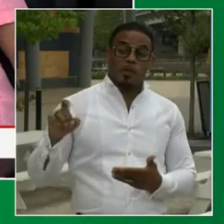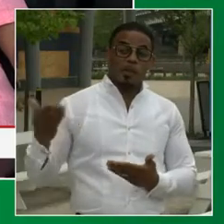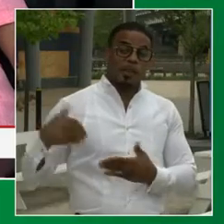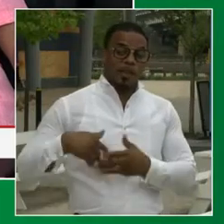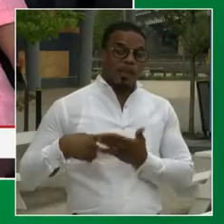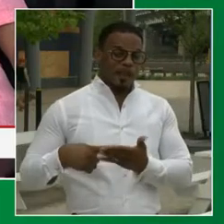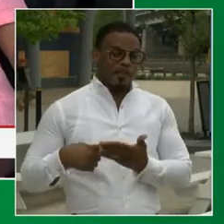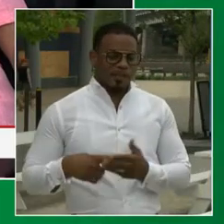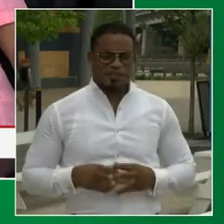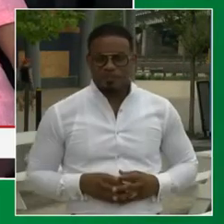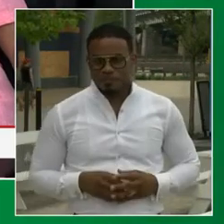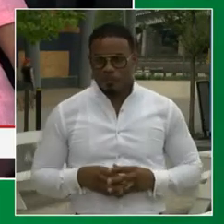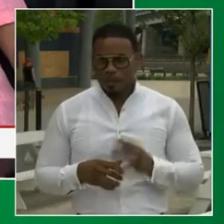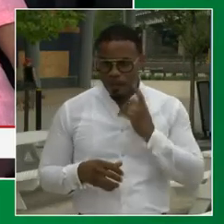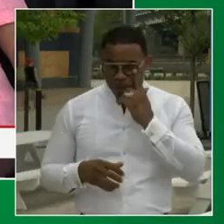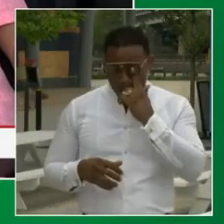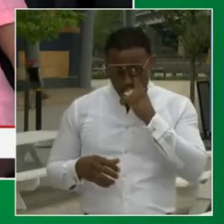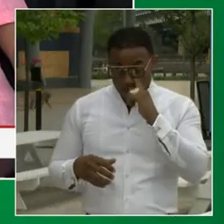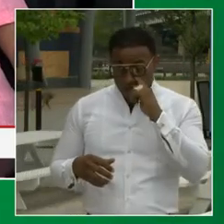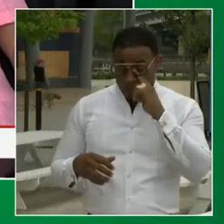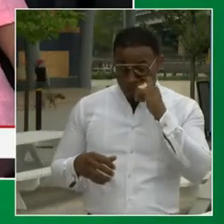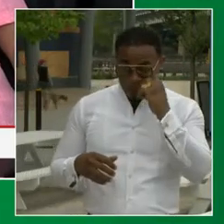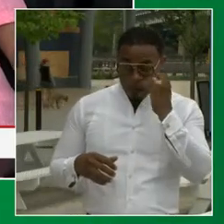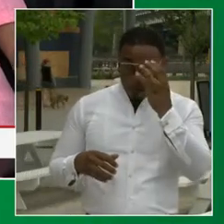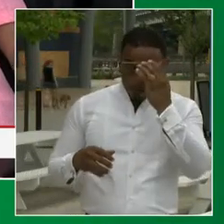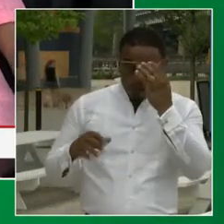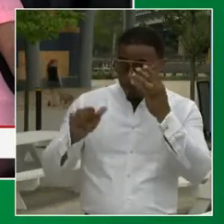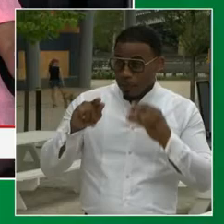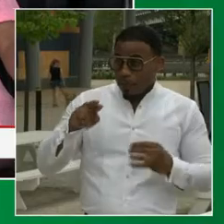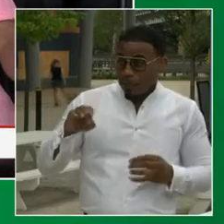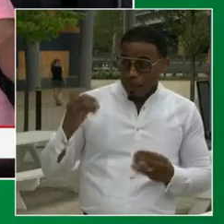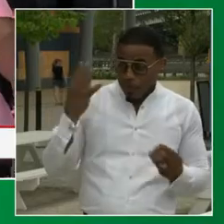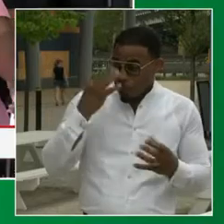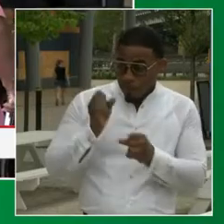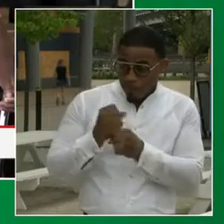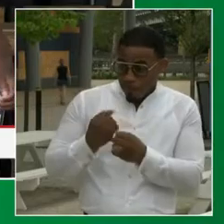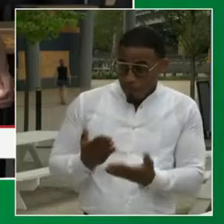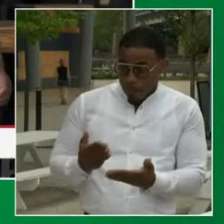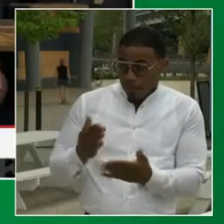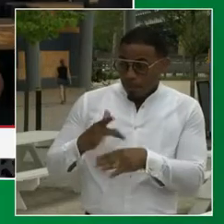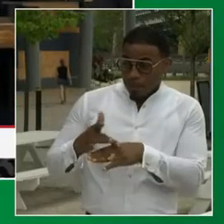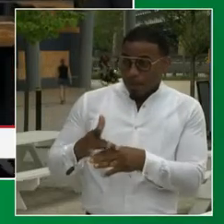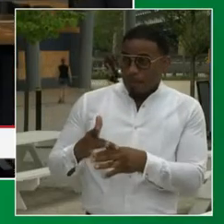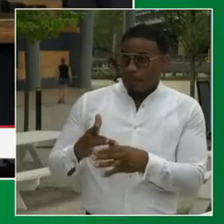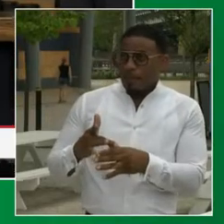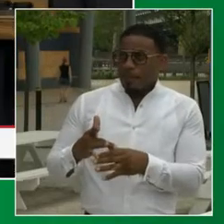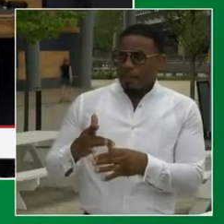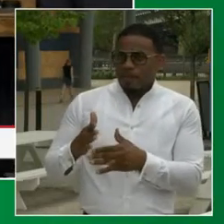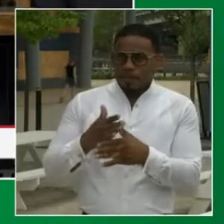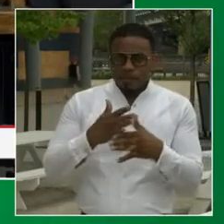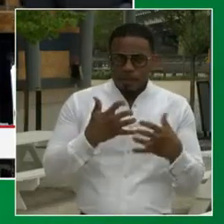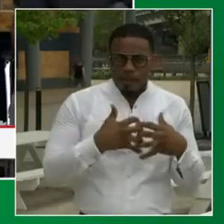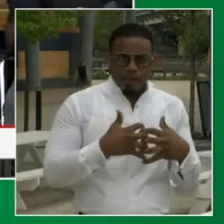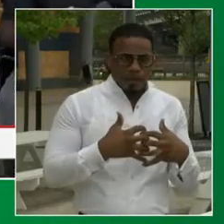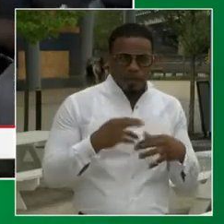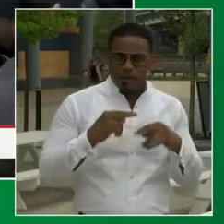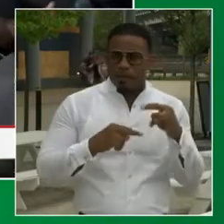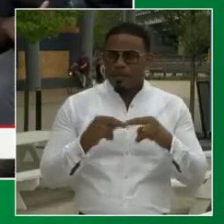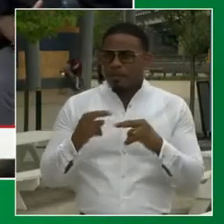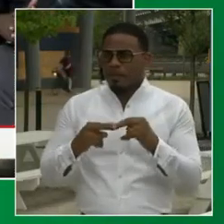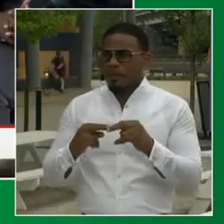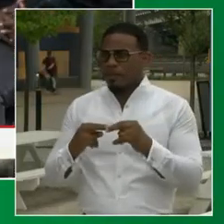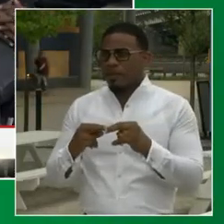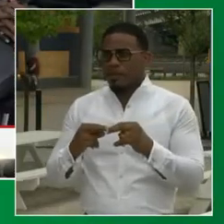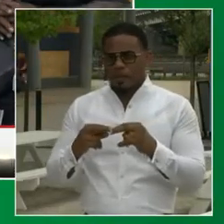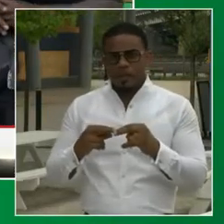the conversation here. The Yaleen Beauty Maker Space, Yes. a shared manufacturing facility